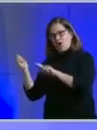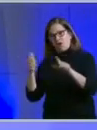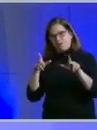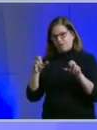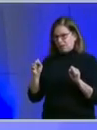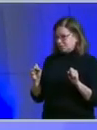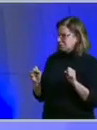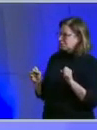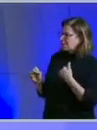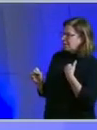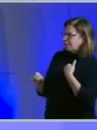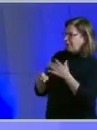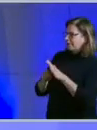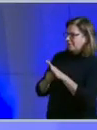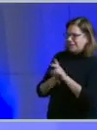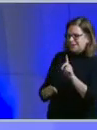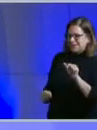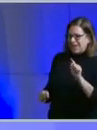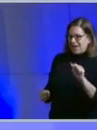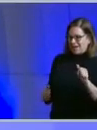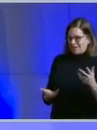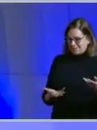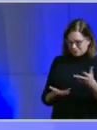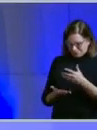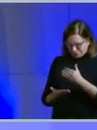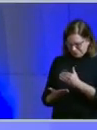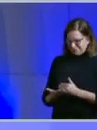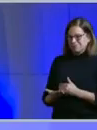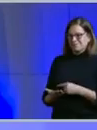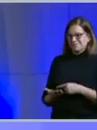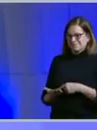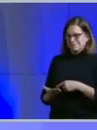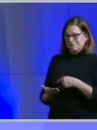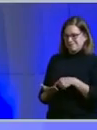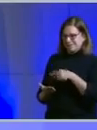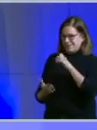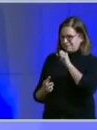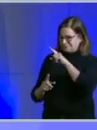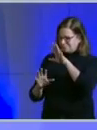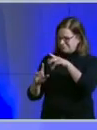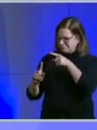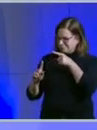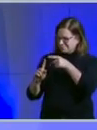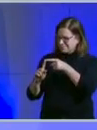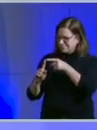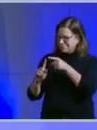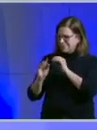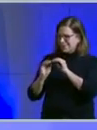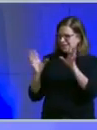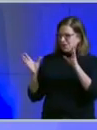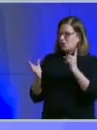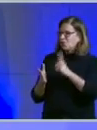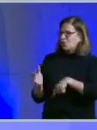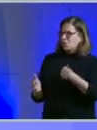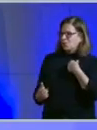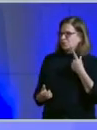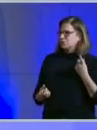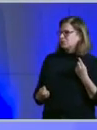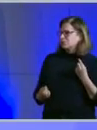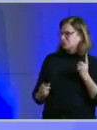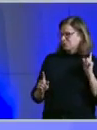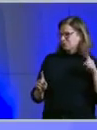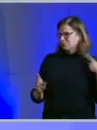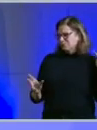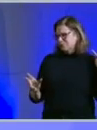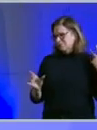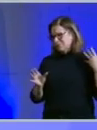in the police department where we can be very precise about what we're doing with communities with regards to violence. So what